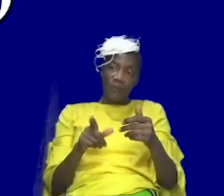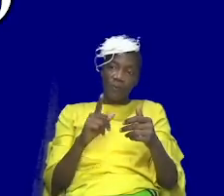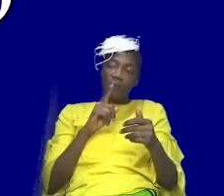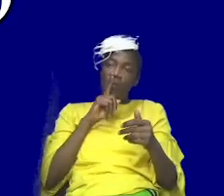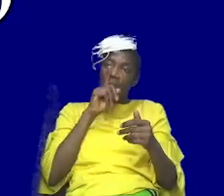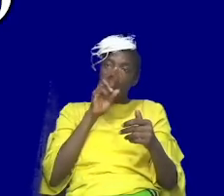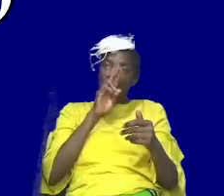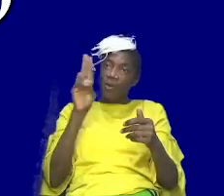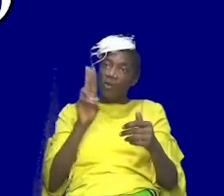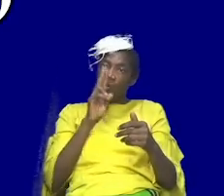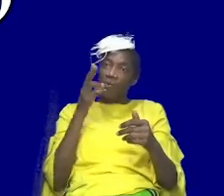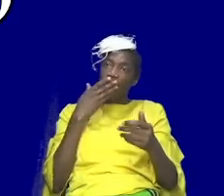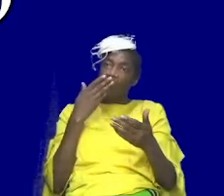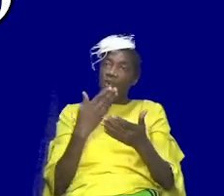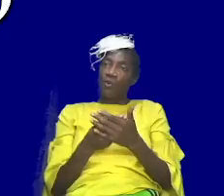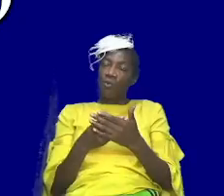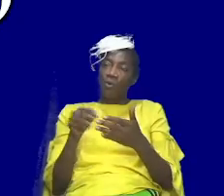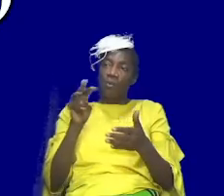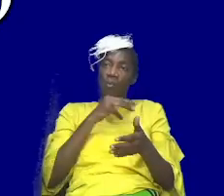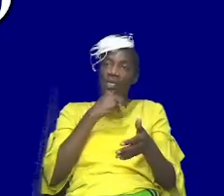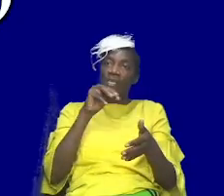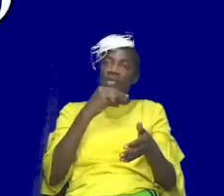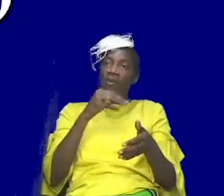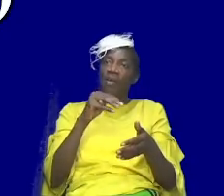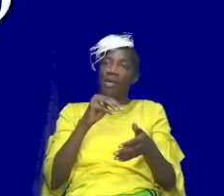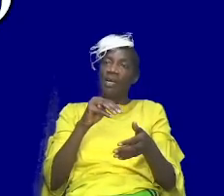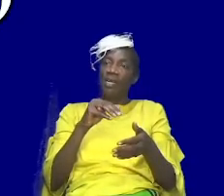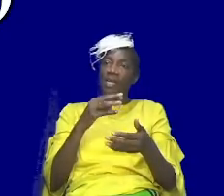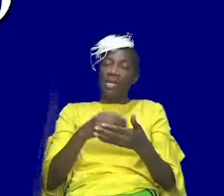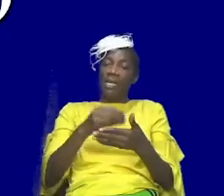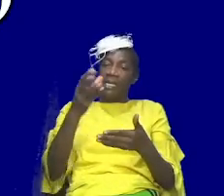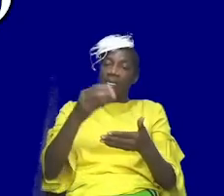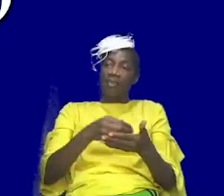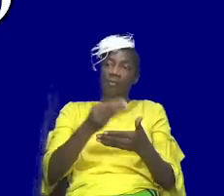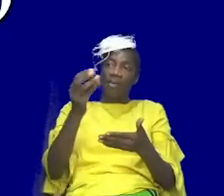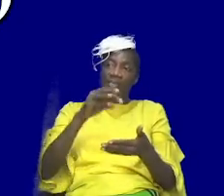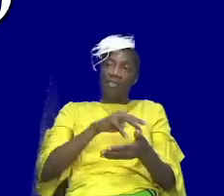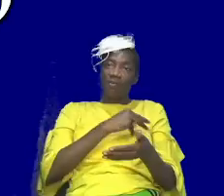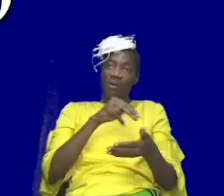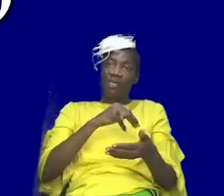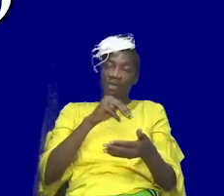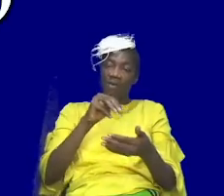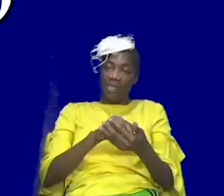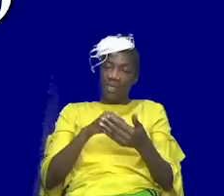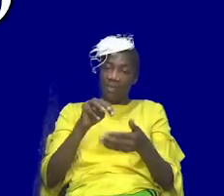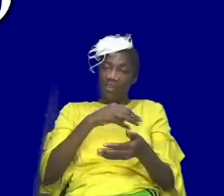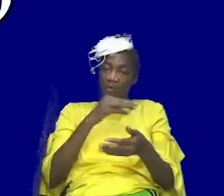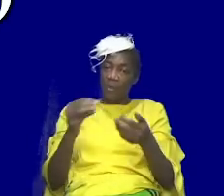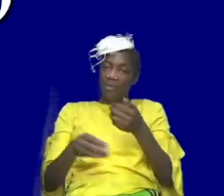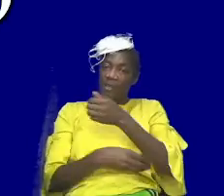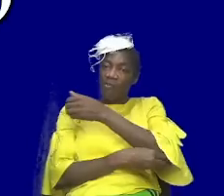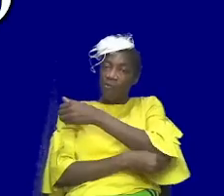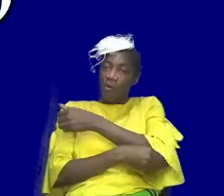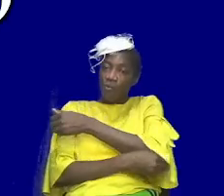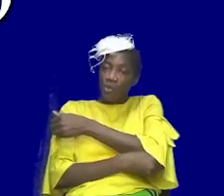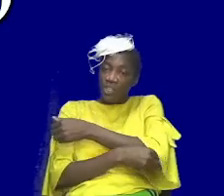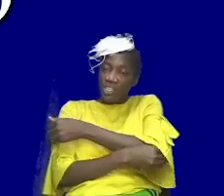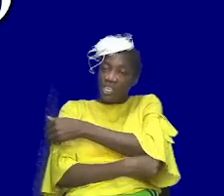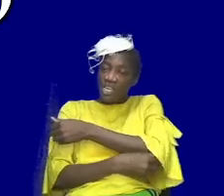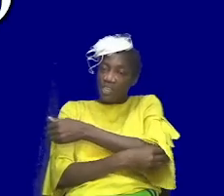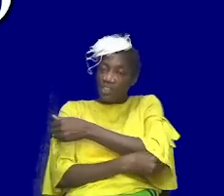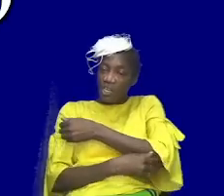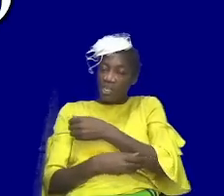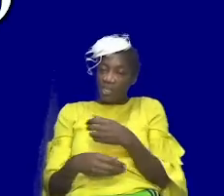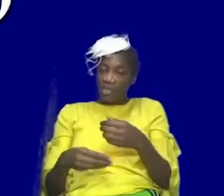using good material, expensive material, and this expensive foundation. Otherwise, we can be in